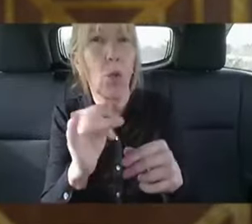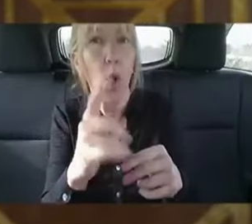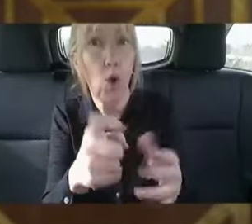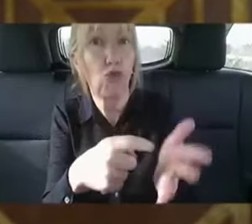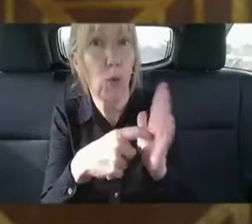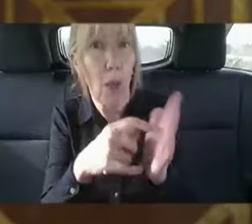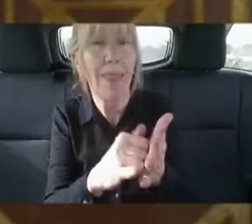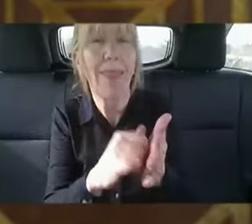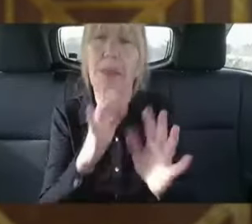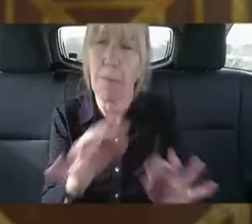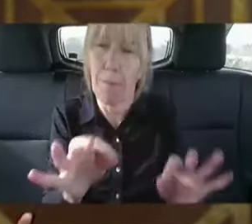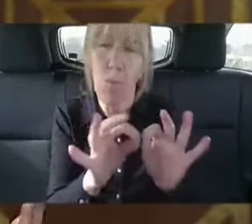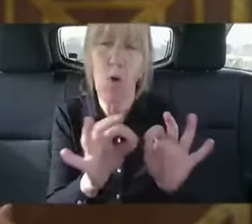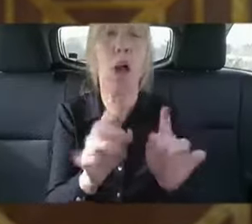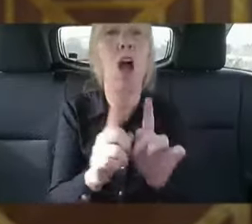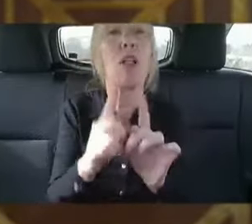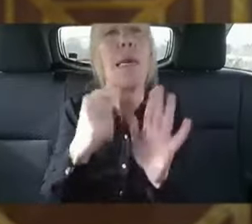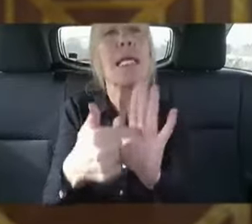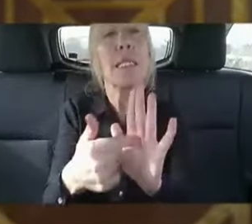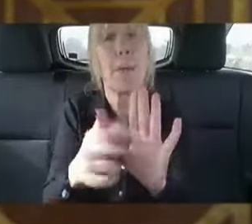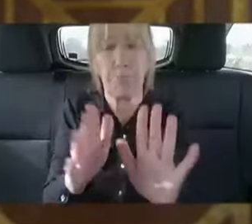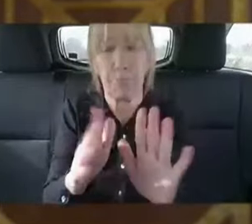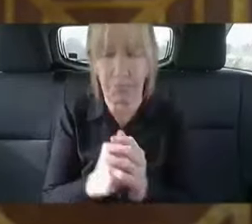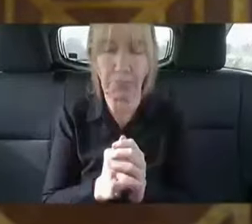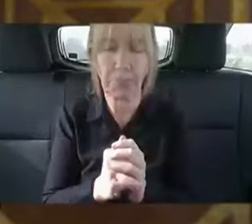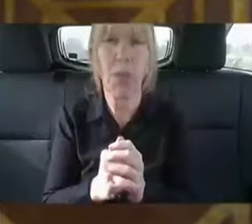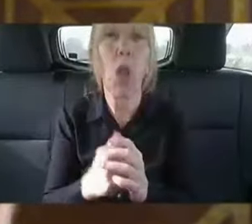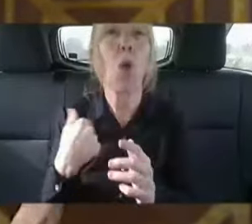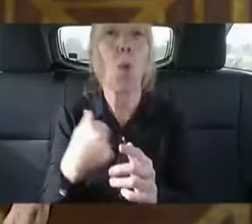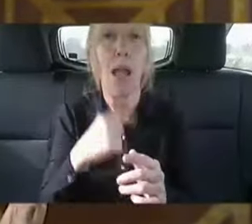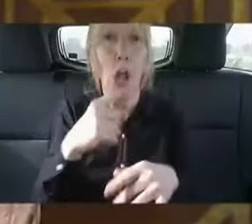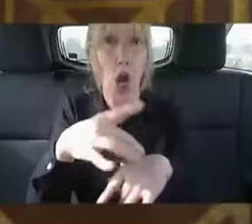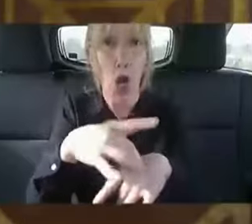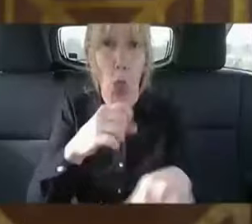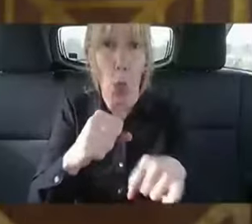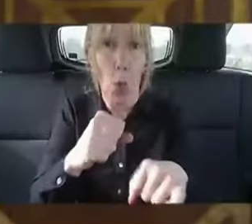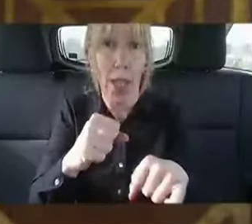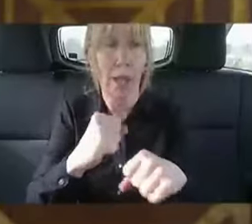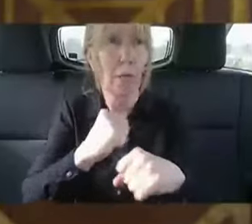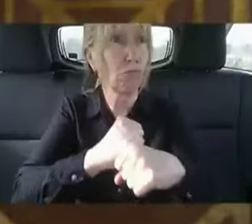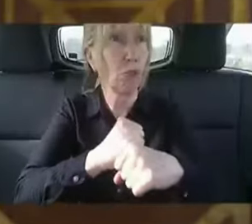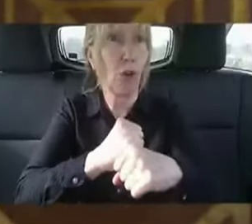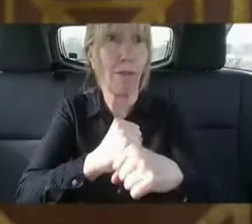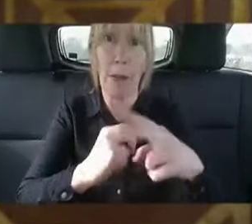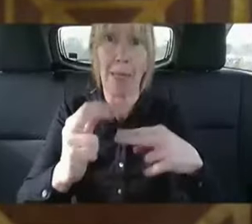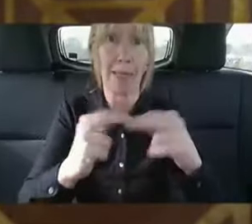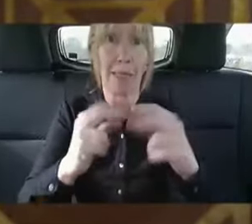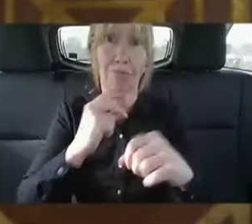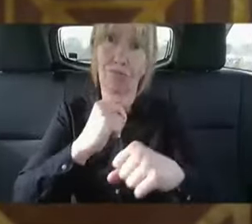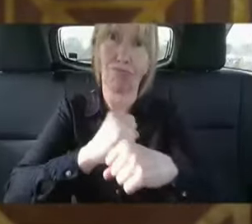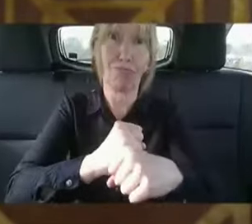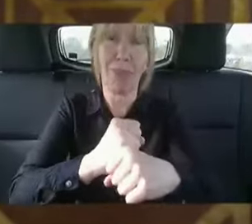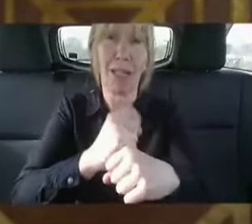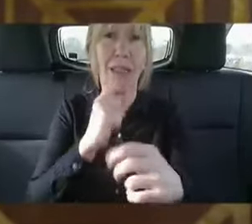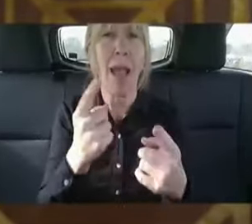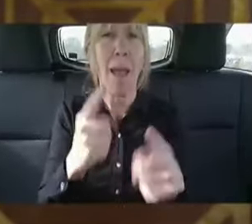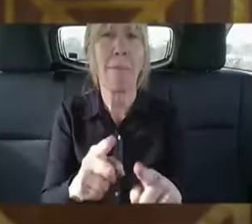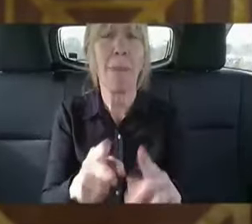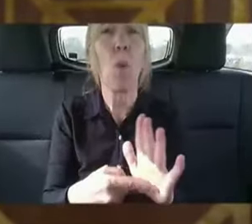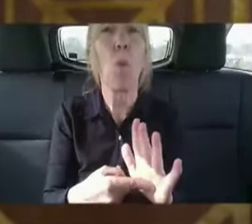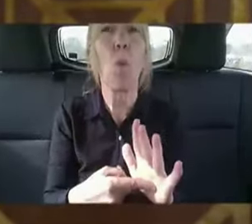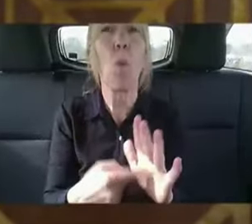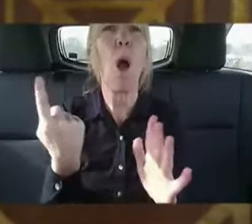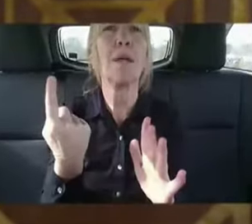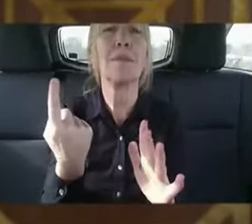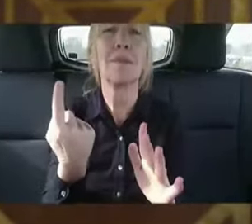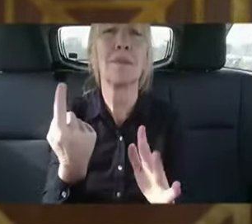important. Let me give you an example. We actually, you know, earthquake-proof buildings for earthquakes that happen once every 50 years